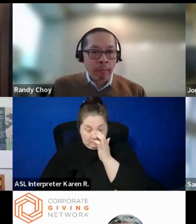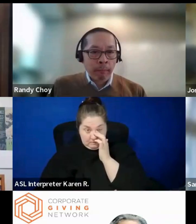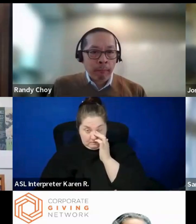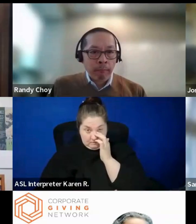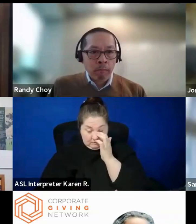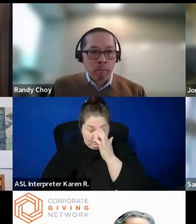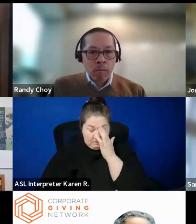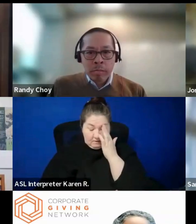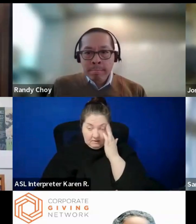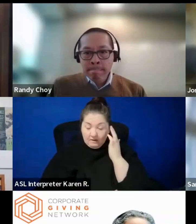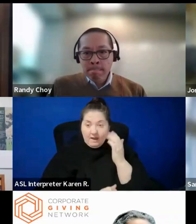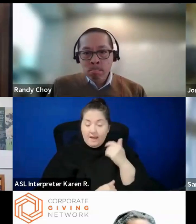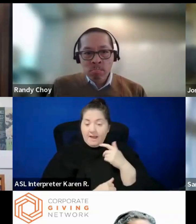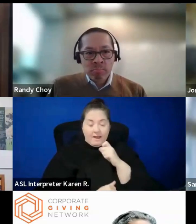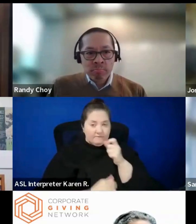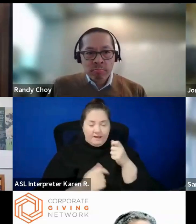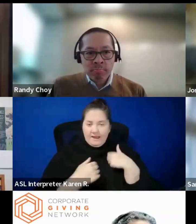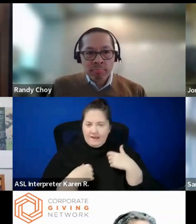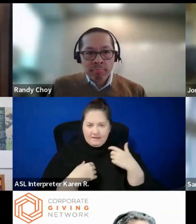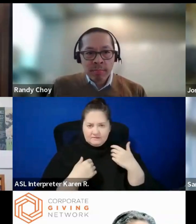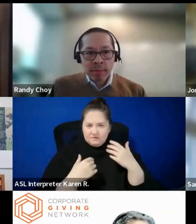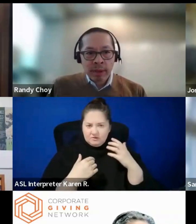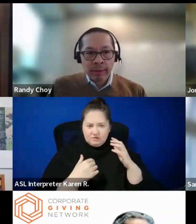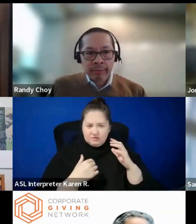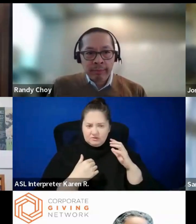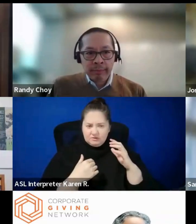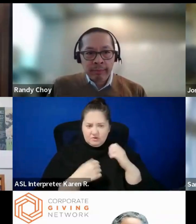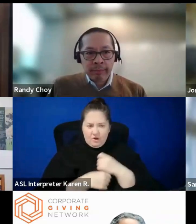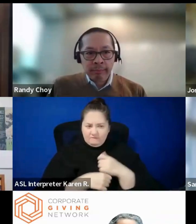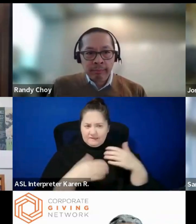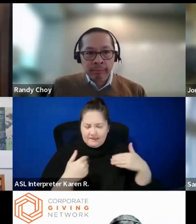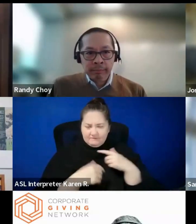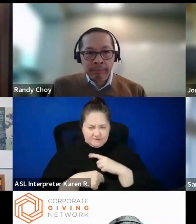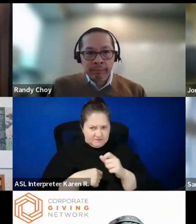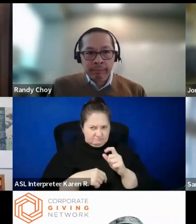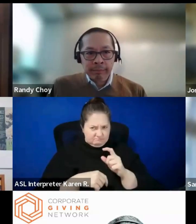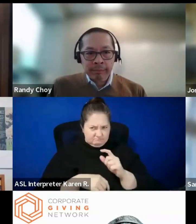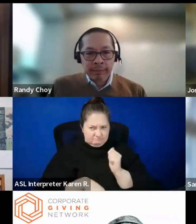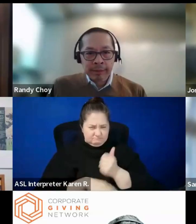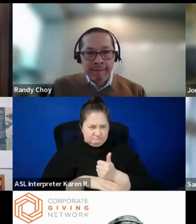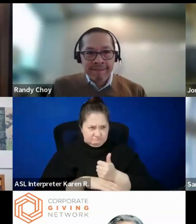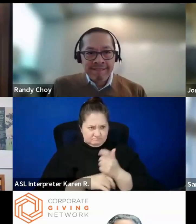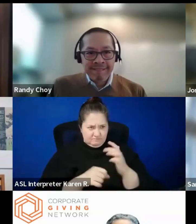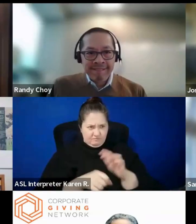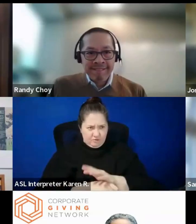And I haven't had coffee yet, so I'm sorry if that question did not form completely the way that I'm thinking about it in